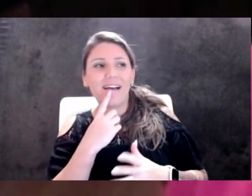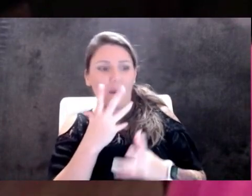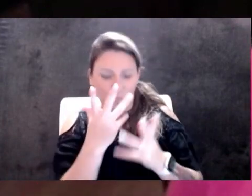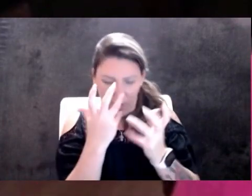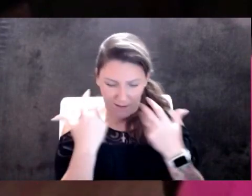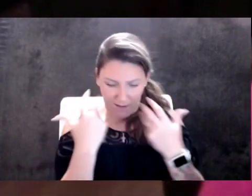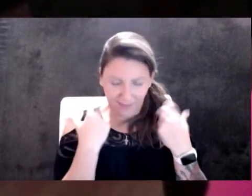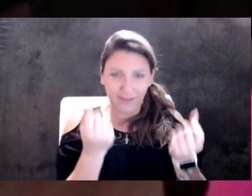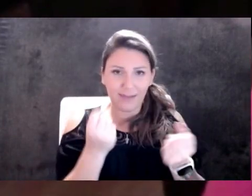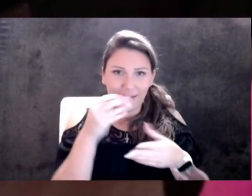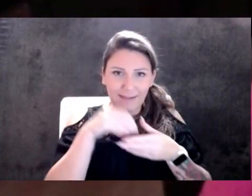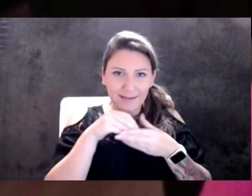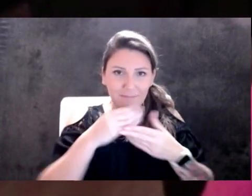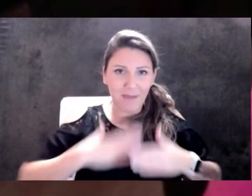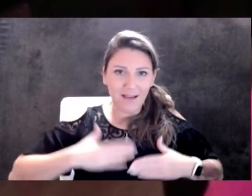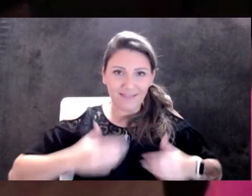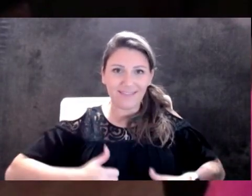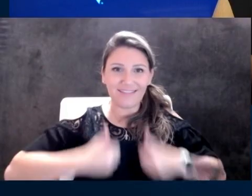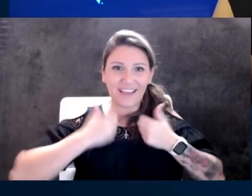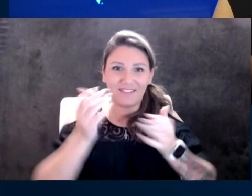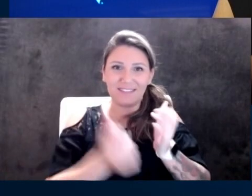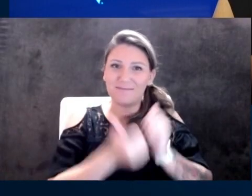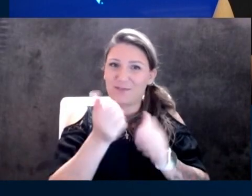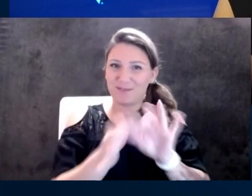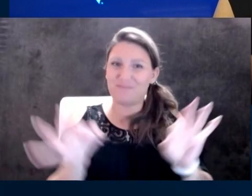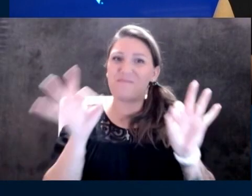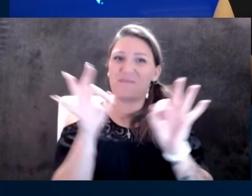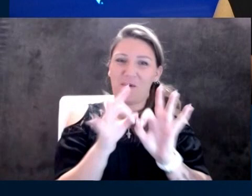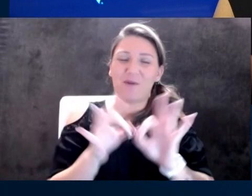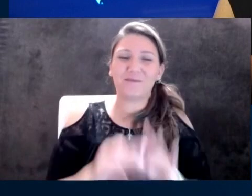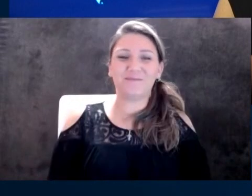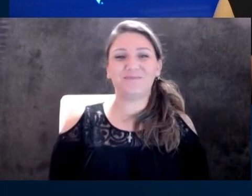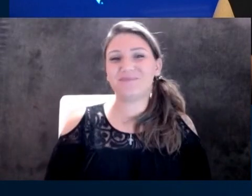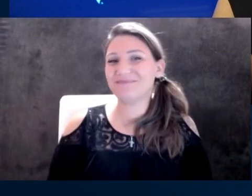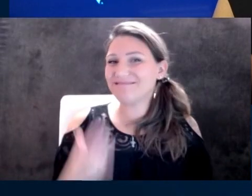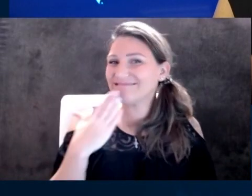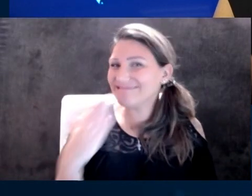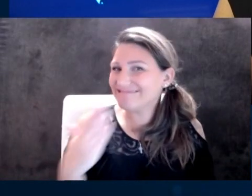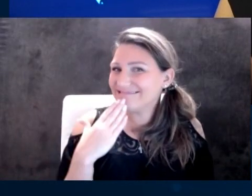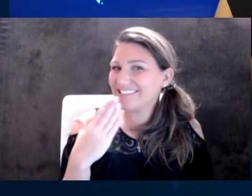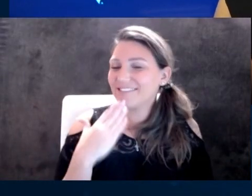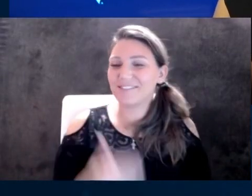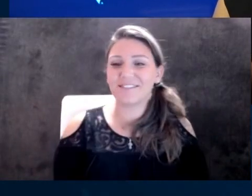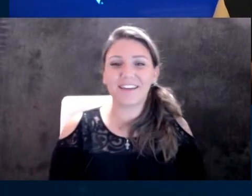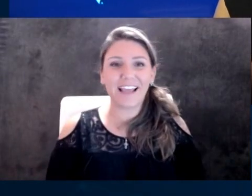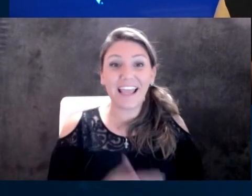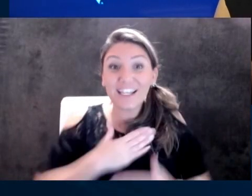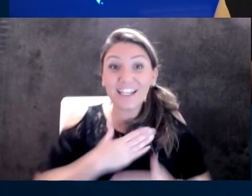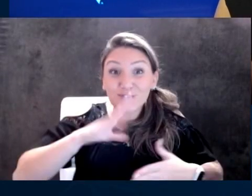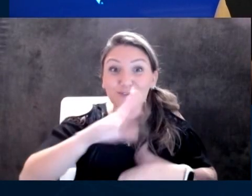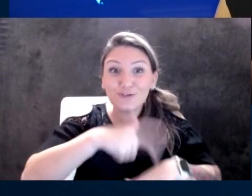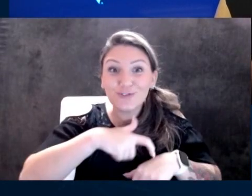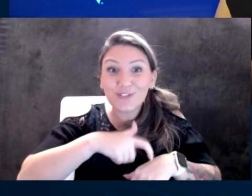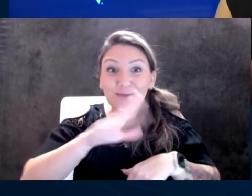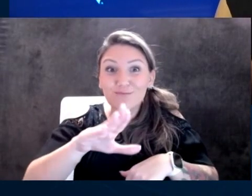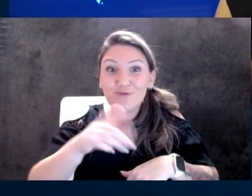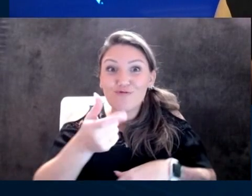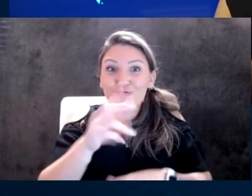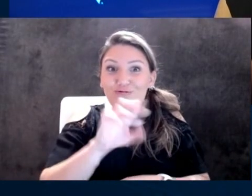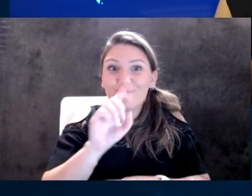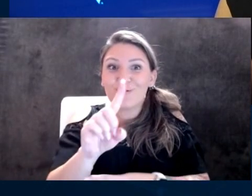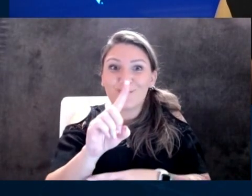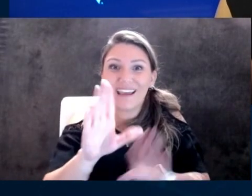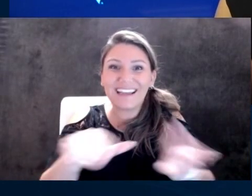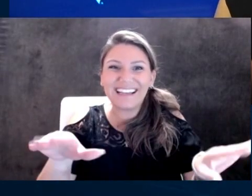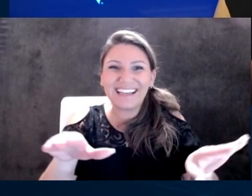more important than anything else. Thank you so much, Vanessa. Go enjoy your time with your grandbabies. Thank you.